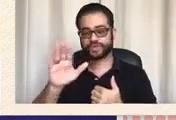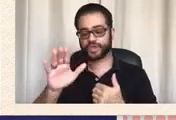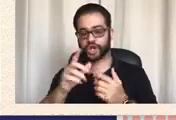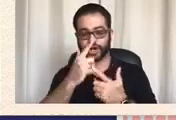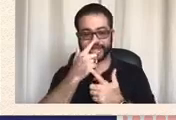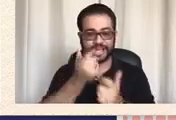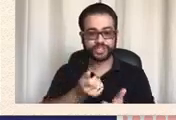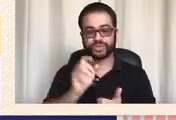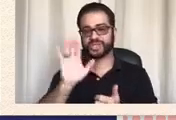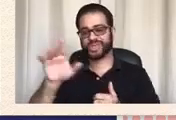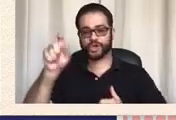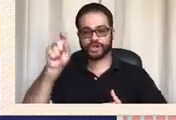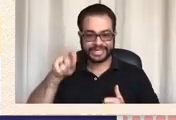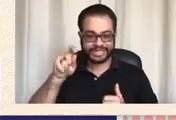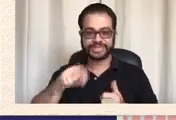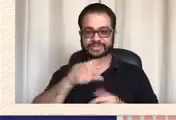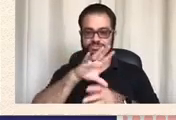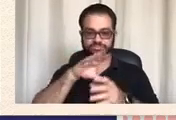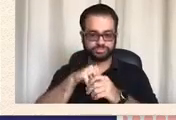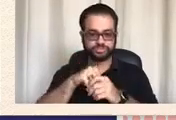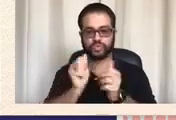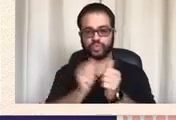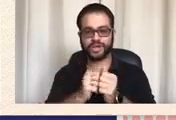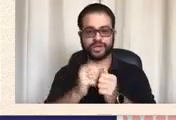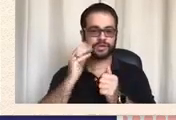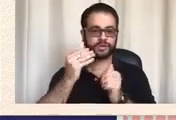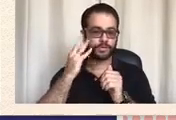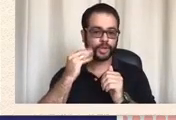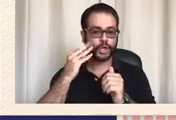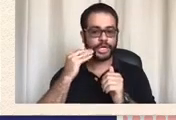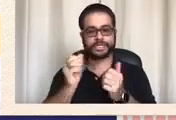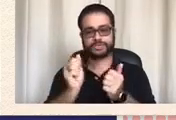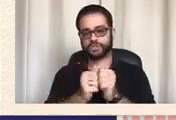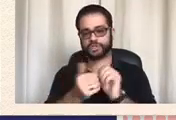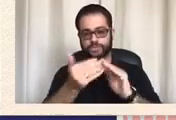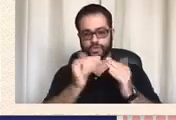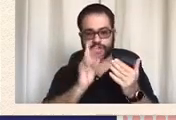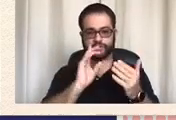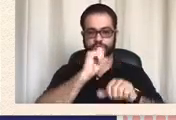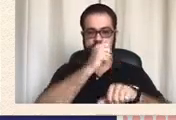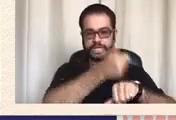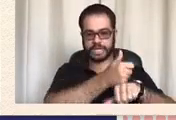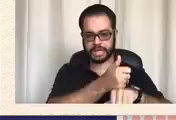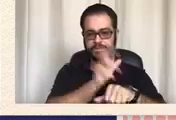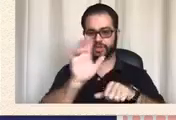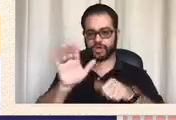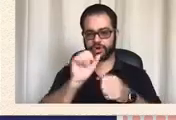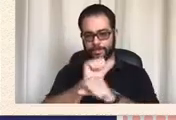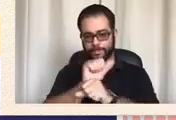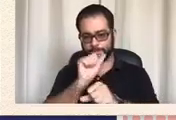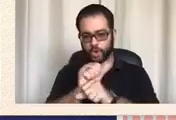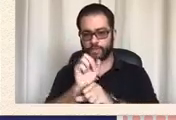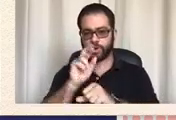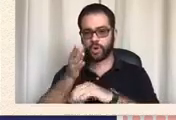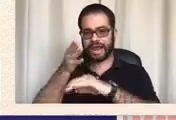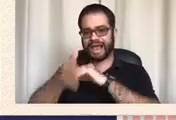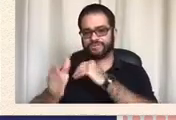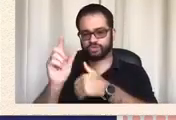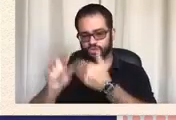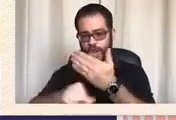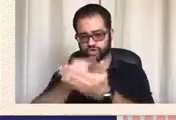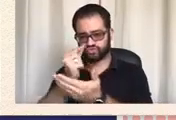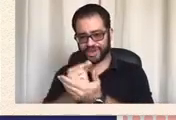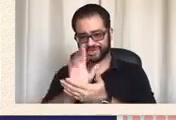community experiences, the development of the employment, and other post-school living objectives. And when appropriate, we're looking at